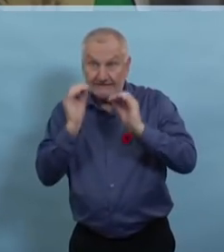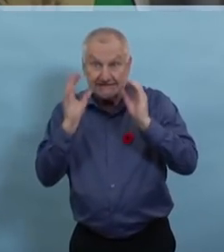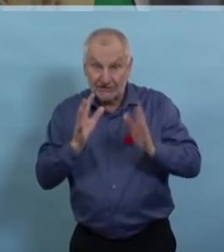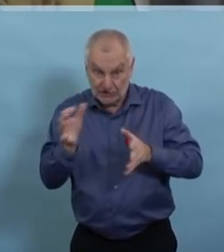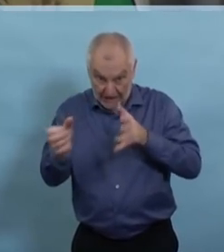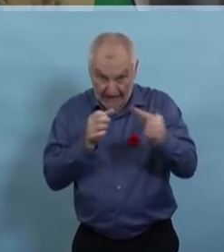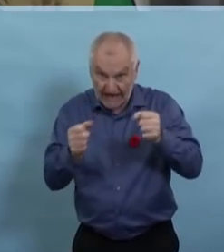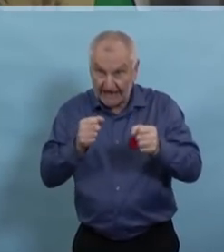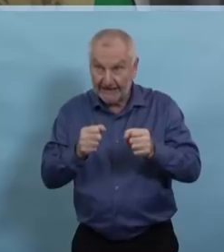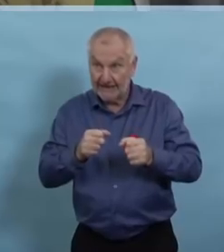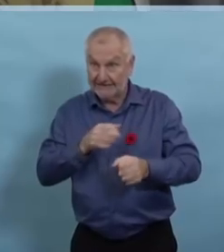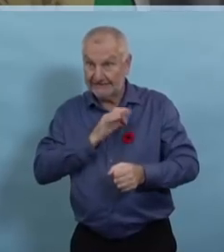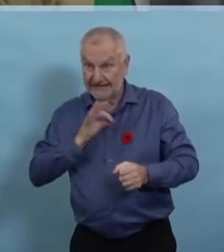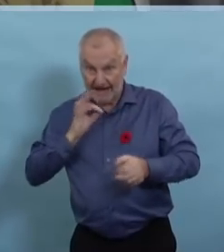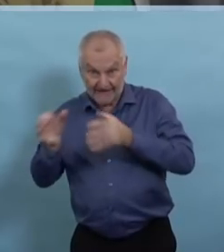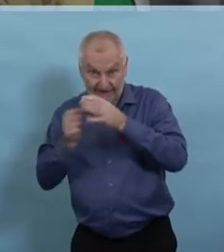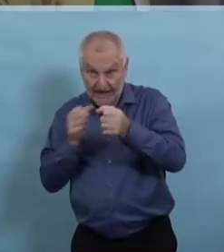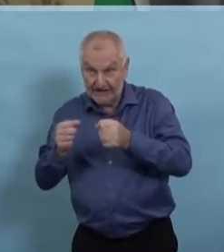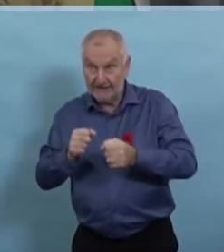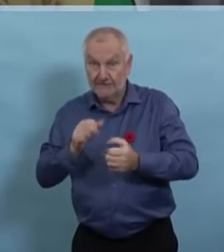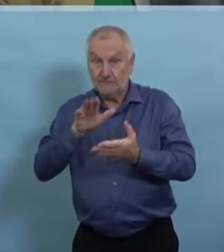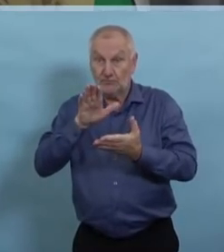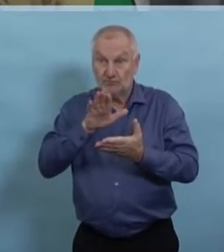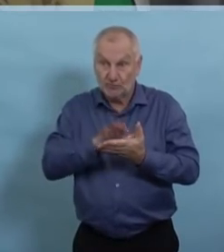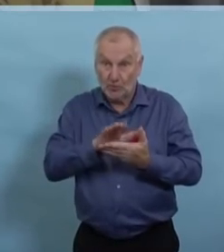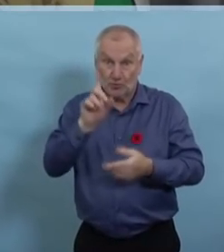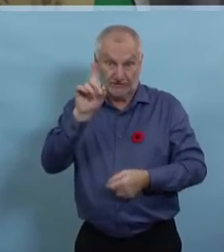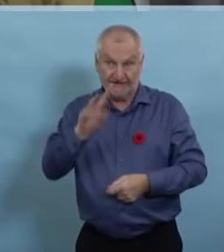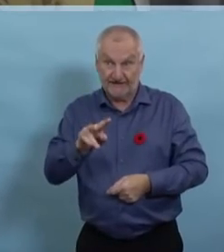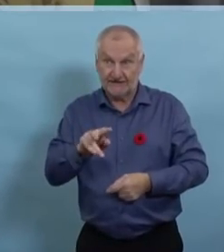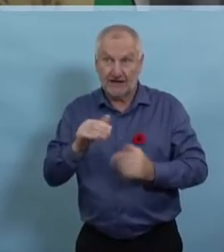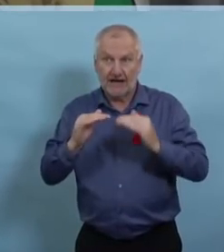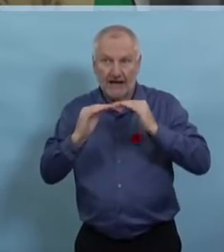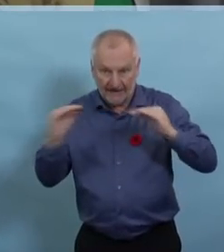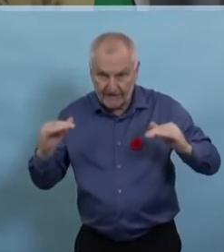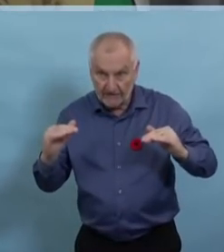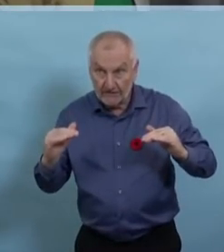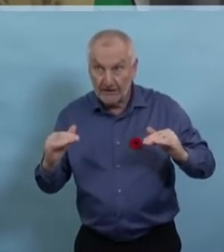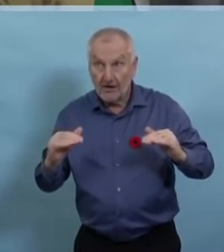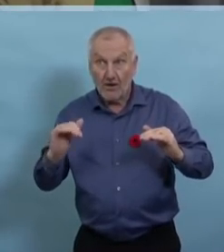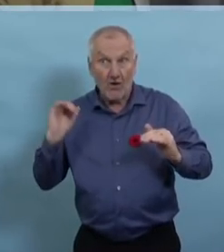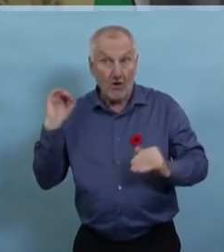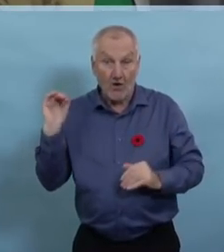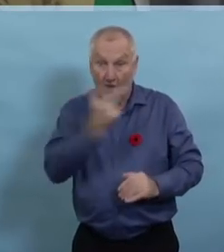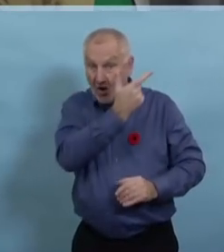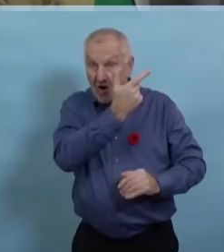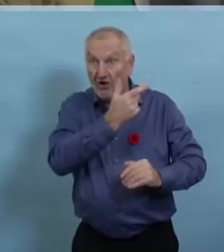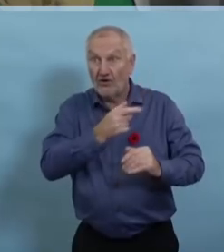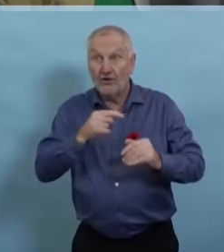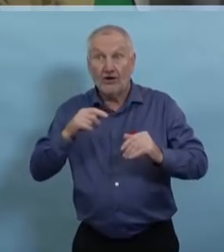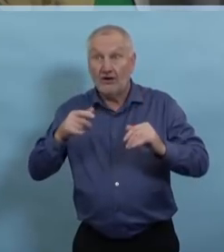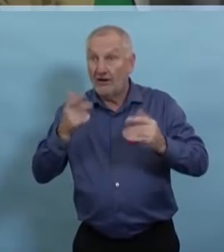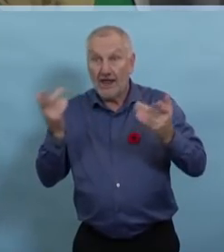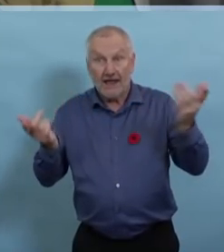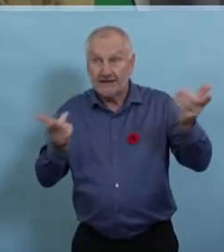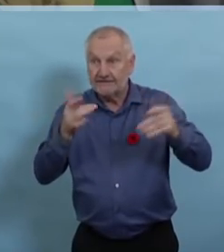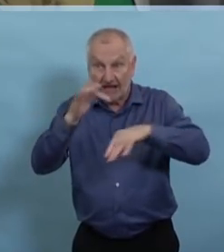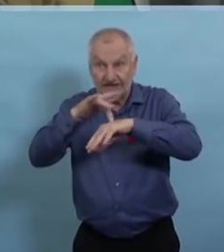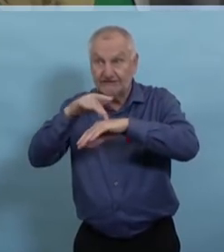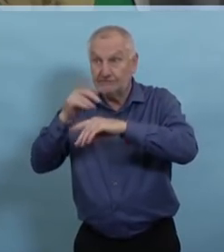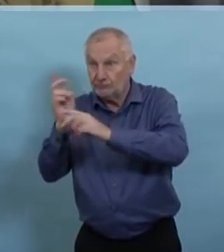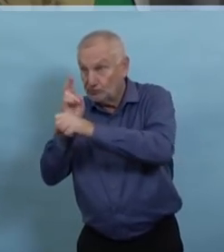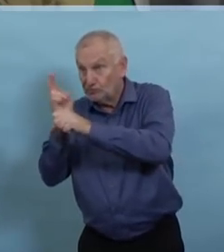level. And I believe all of them have exercised that. We are always in communication with